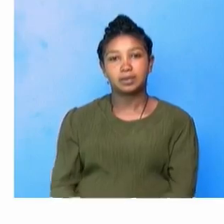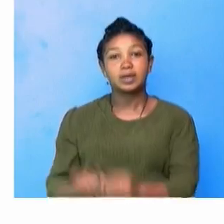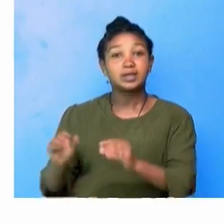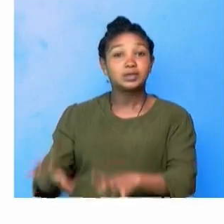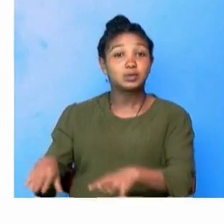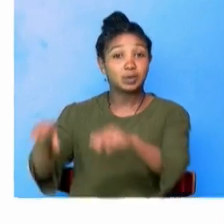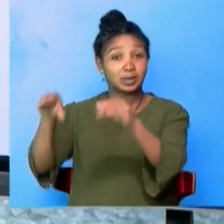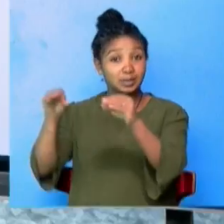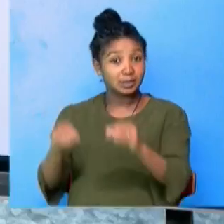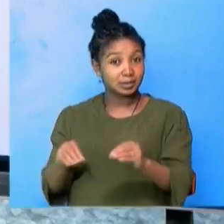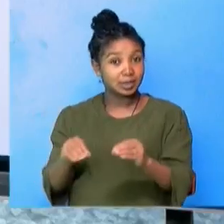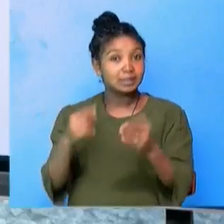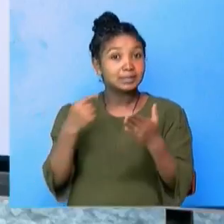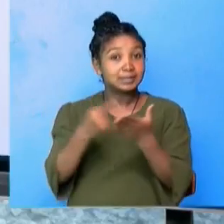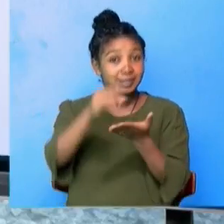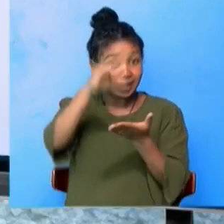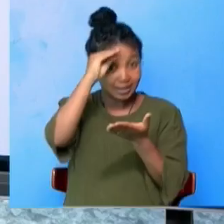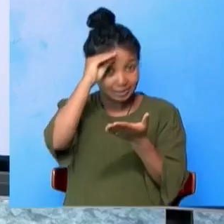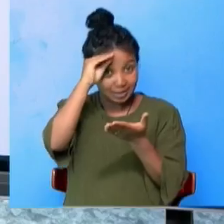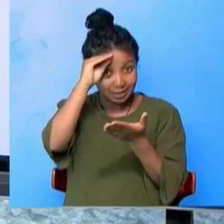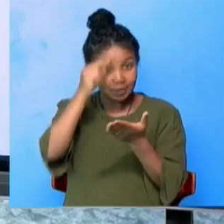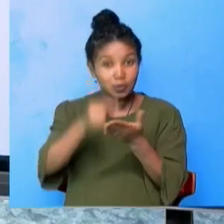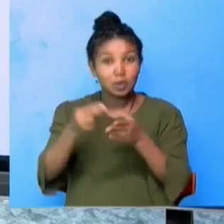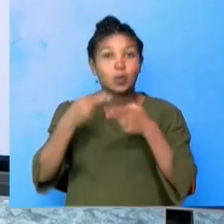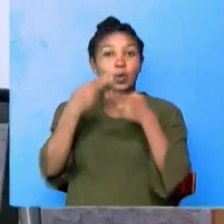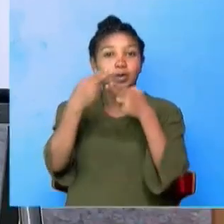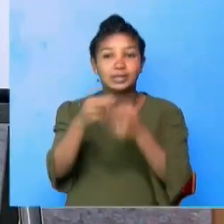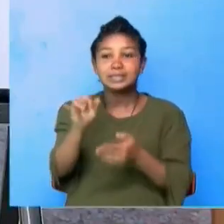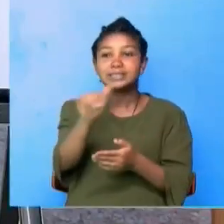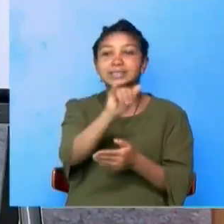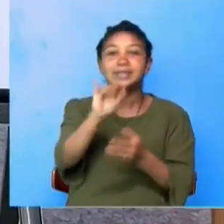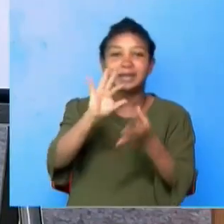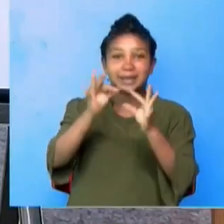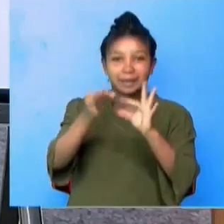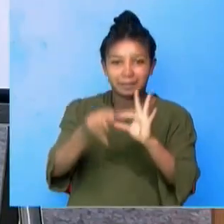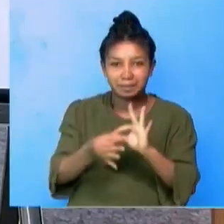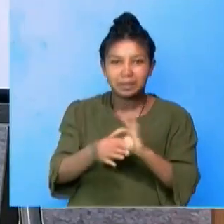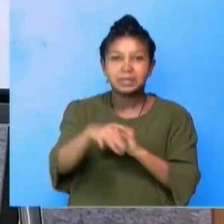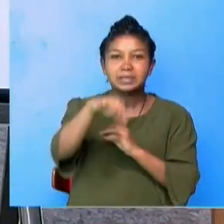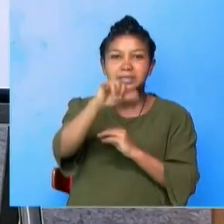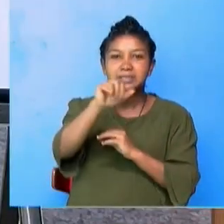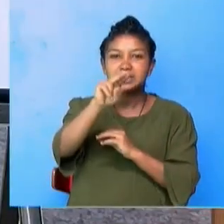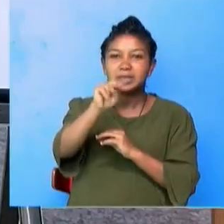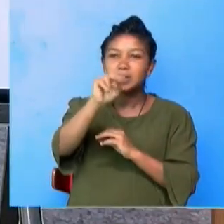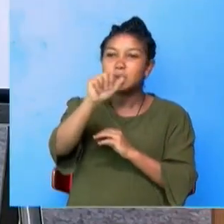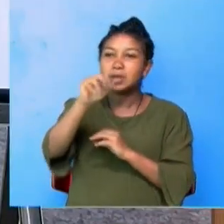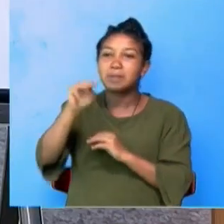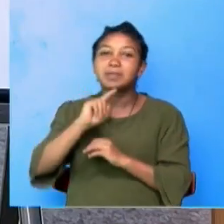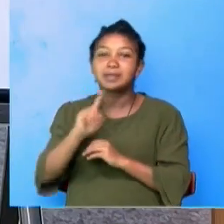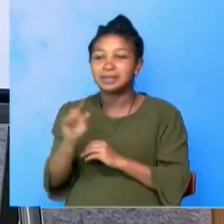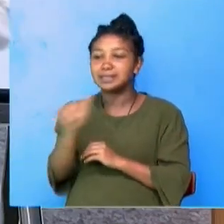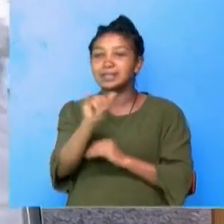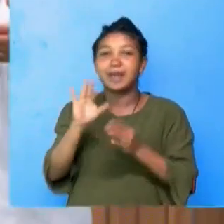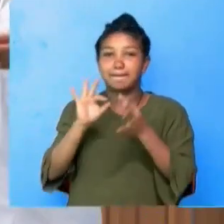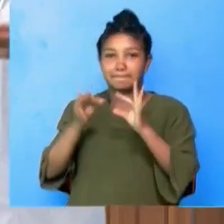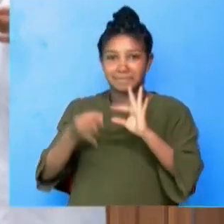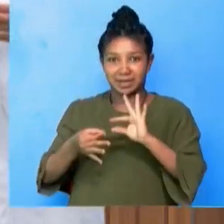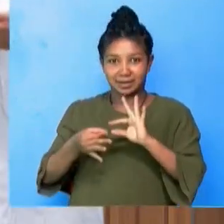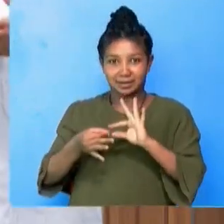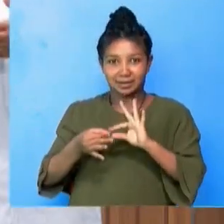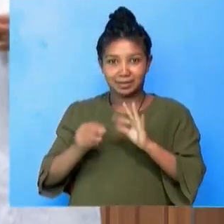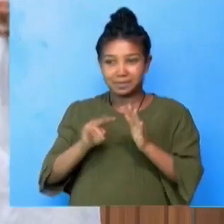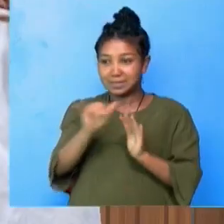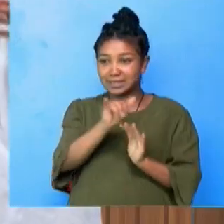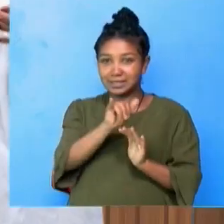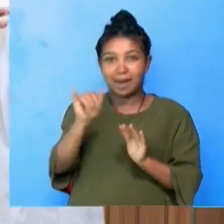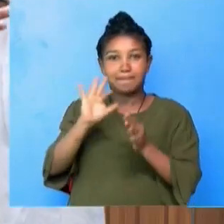Students, when we come to this lesson, when we call it synonym, it means the same meaning. It means the